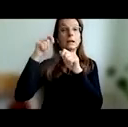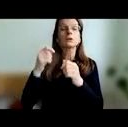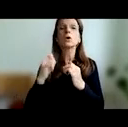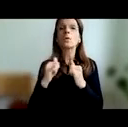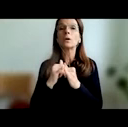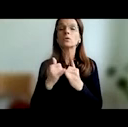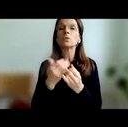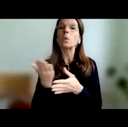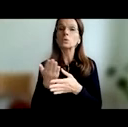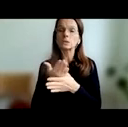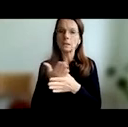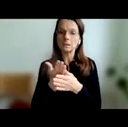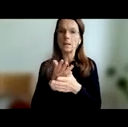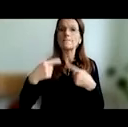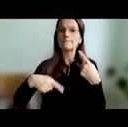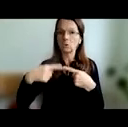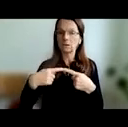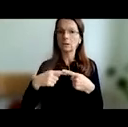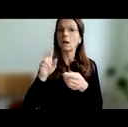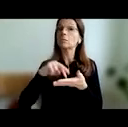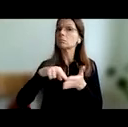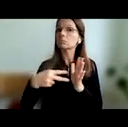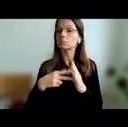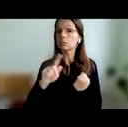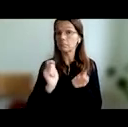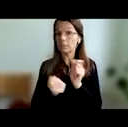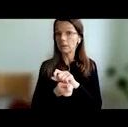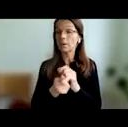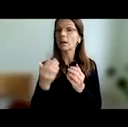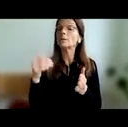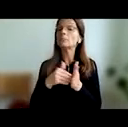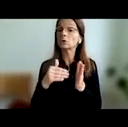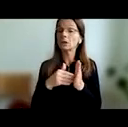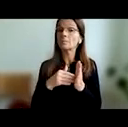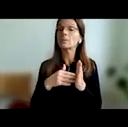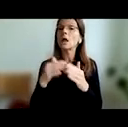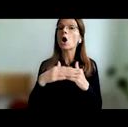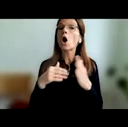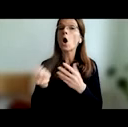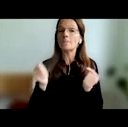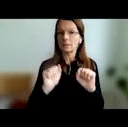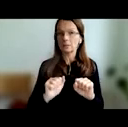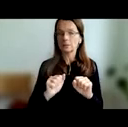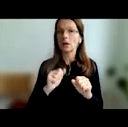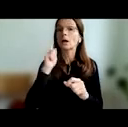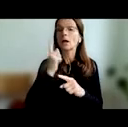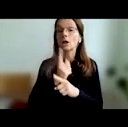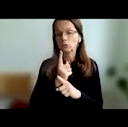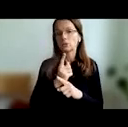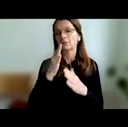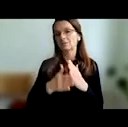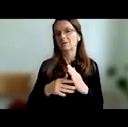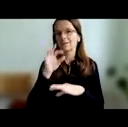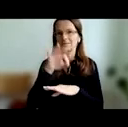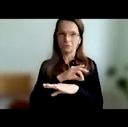then businesses to upgrade and formulate appropriate industrial policies by planning changes in the necessary